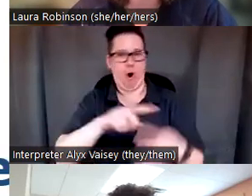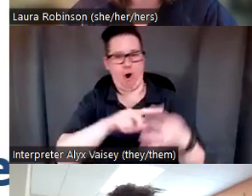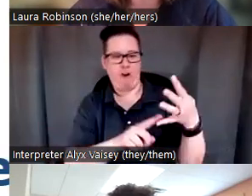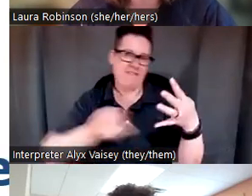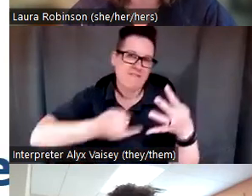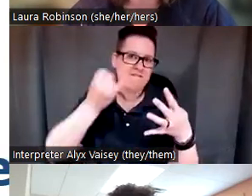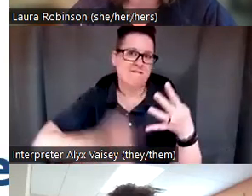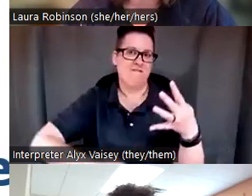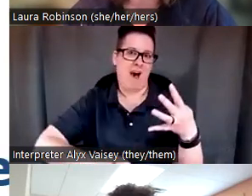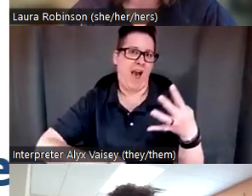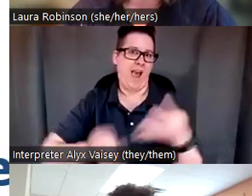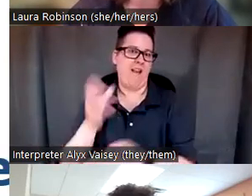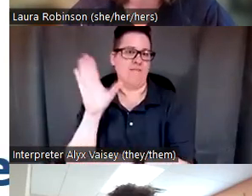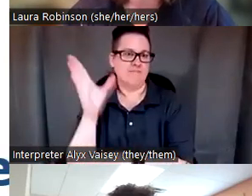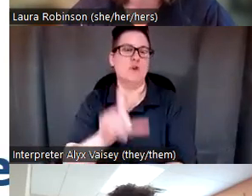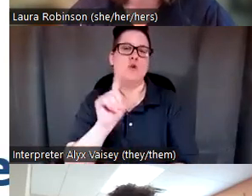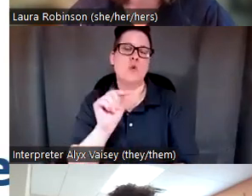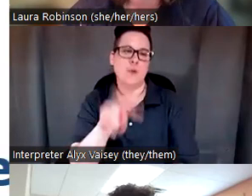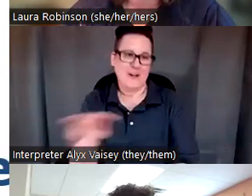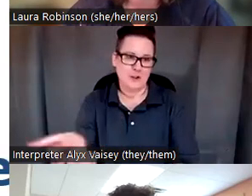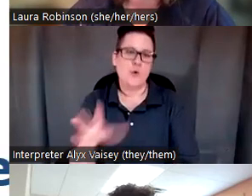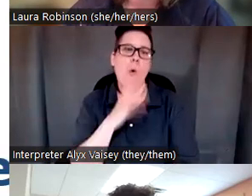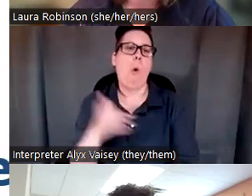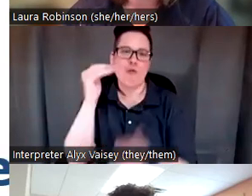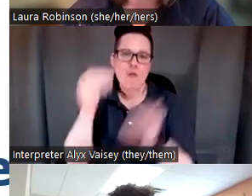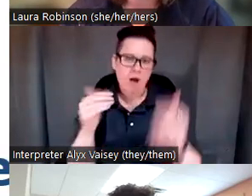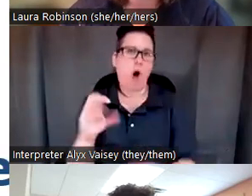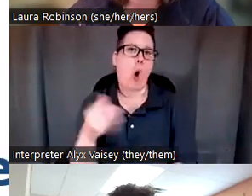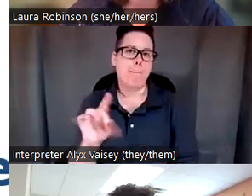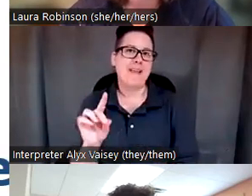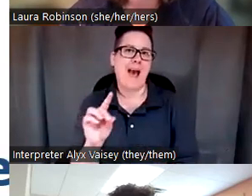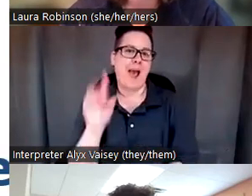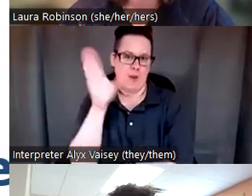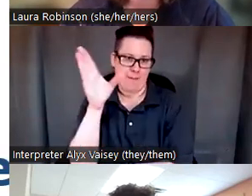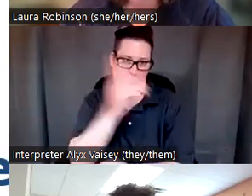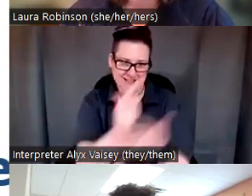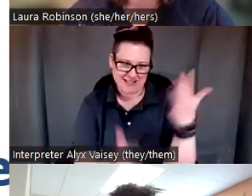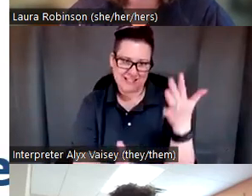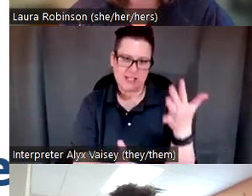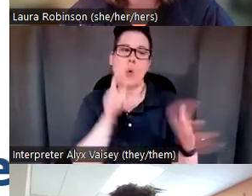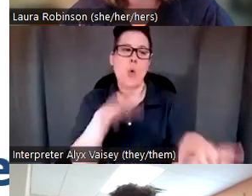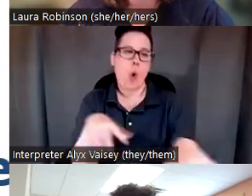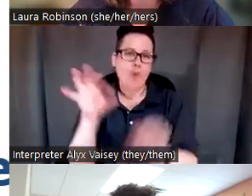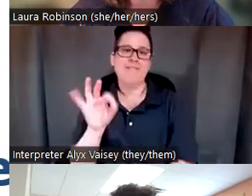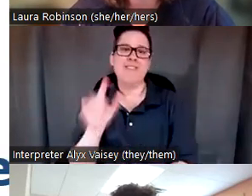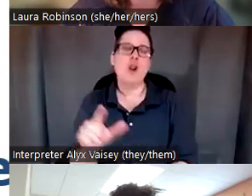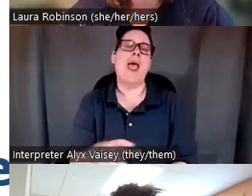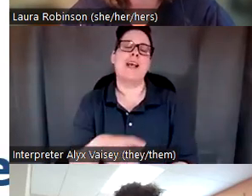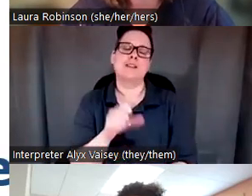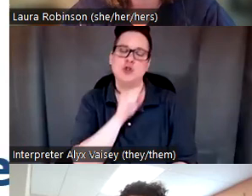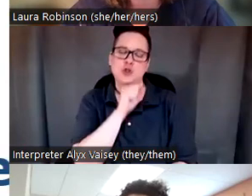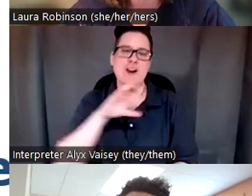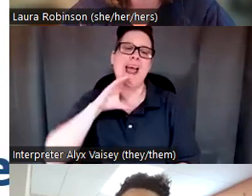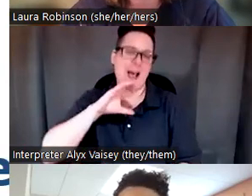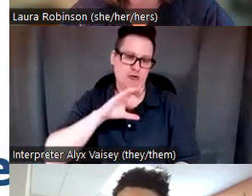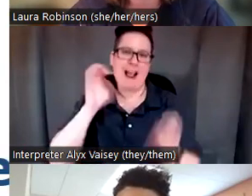of the 2022 Older Adults and Opioids webinar series, hosted by the Finger Lakes Geriatric Education Center. We are a HRSA-funded